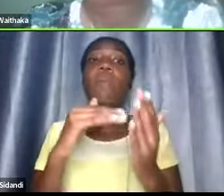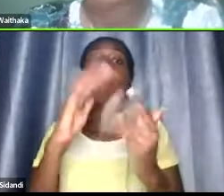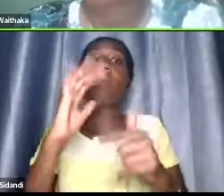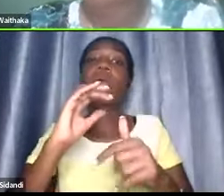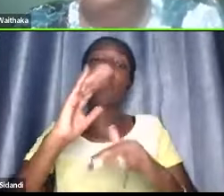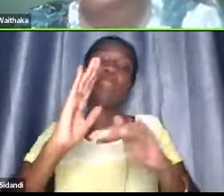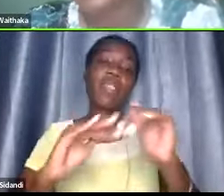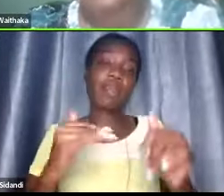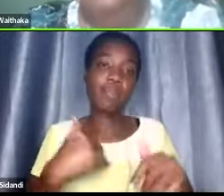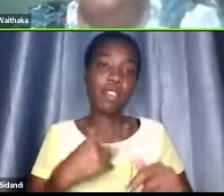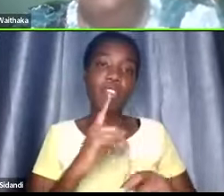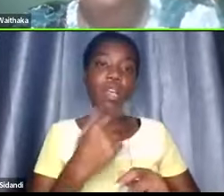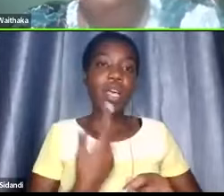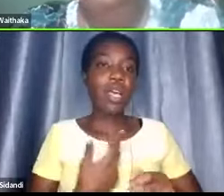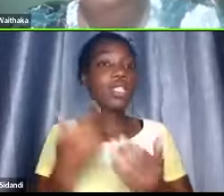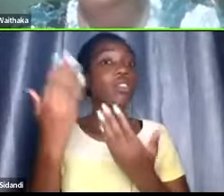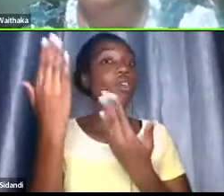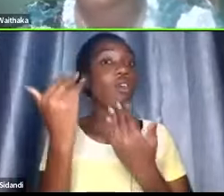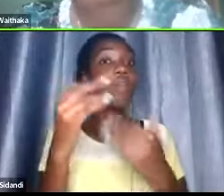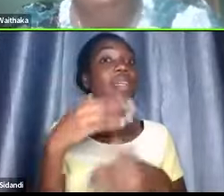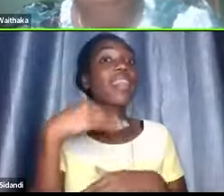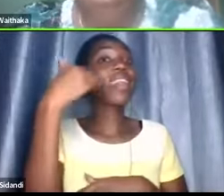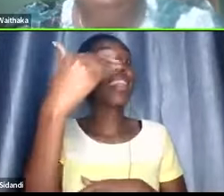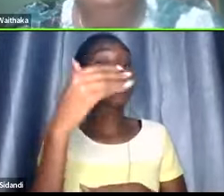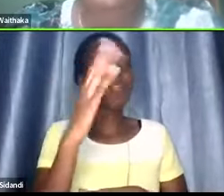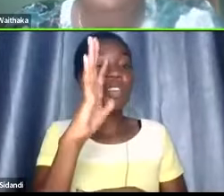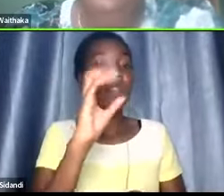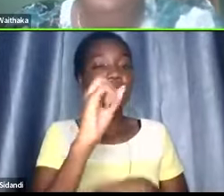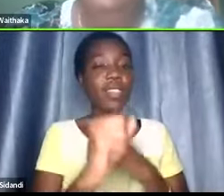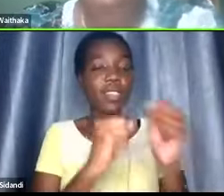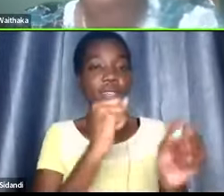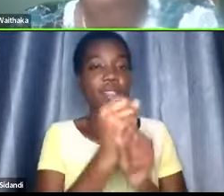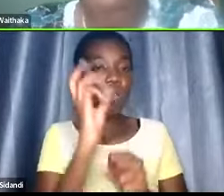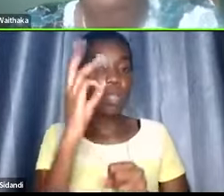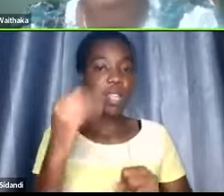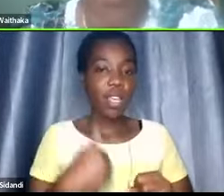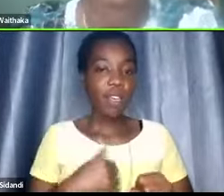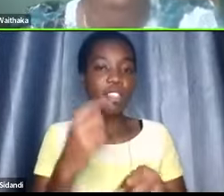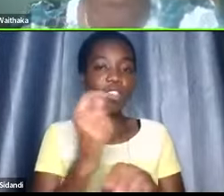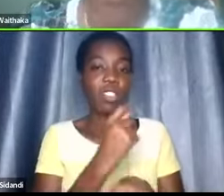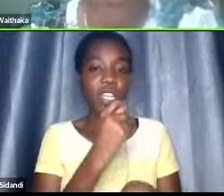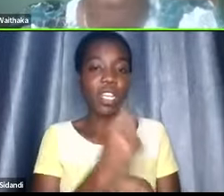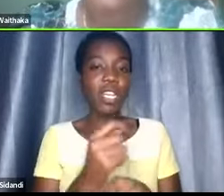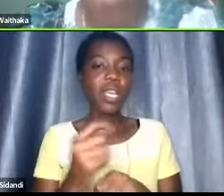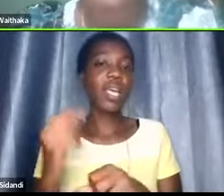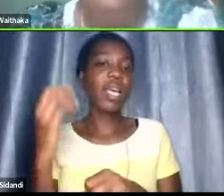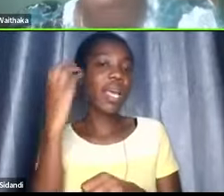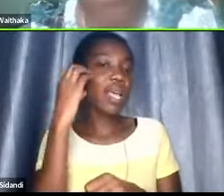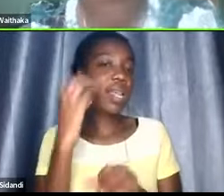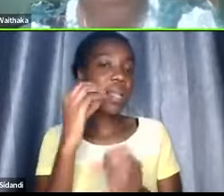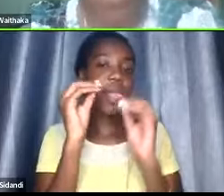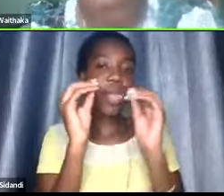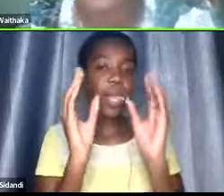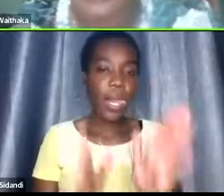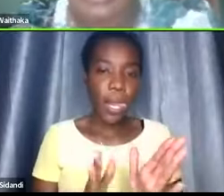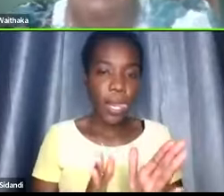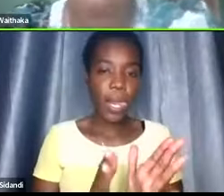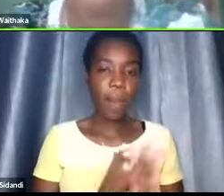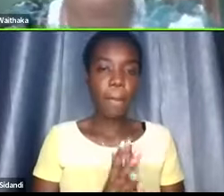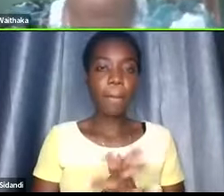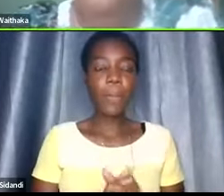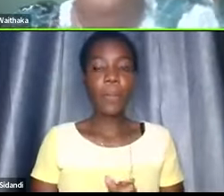what we are hoping, that in the next 5 years, we'll see every school having a trained career teacher, every college, every university having a trained career